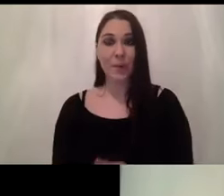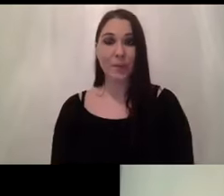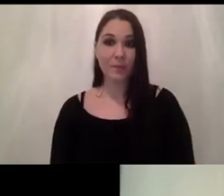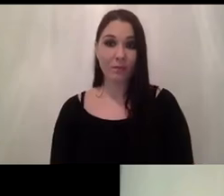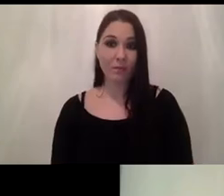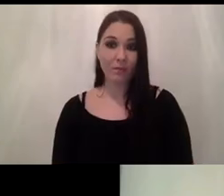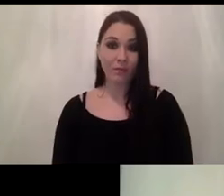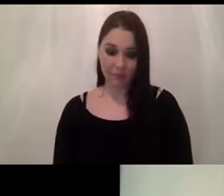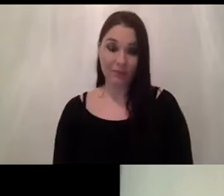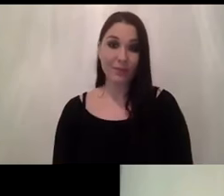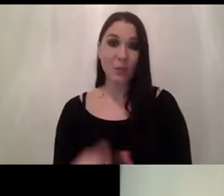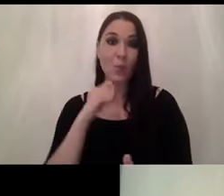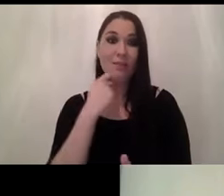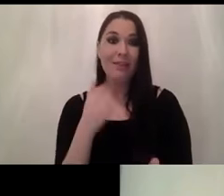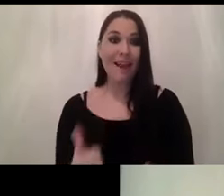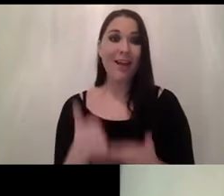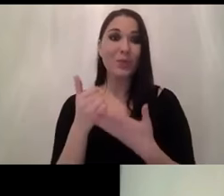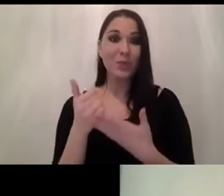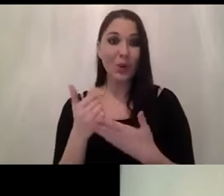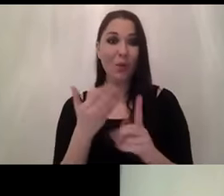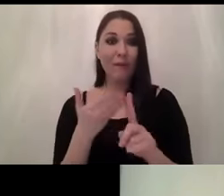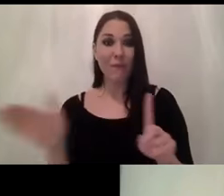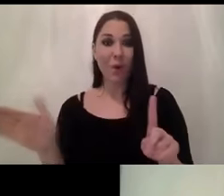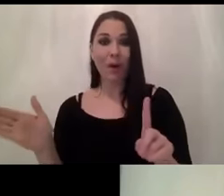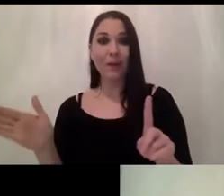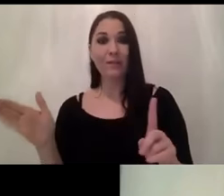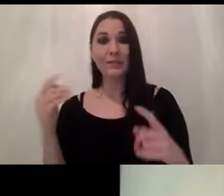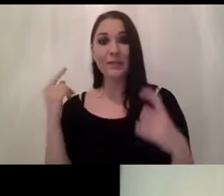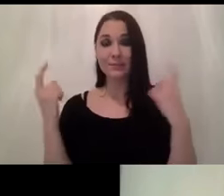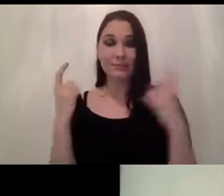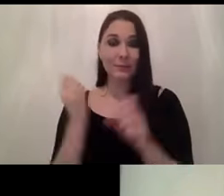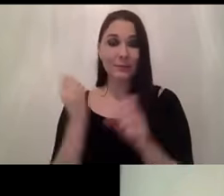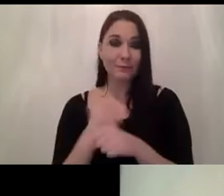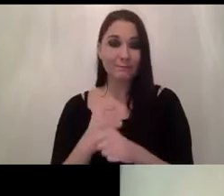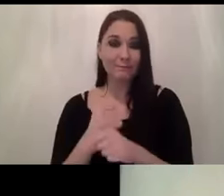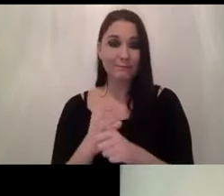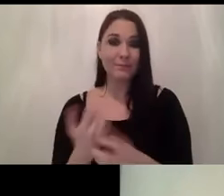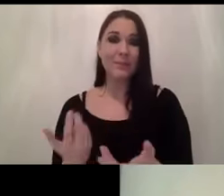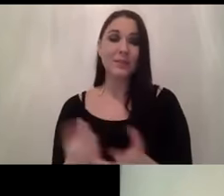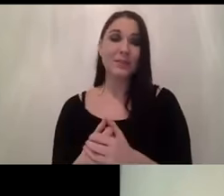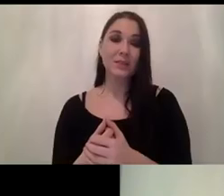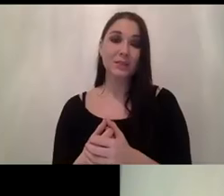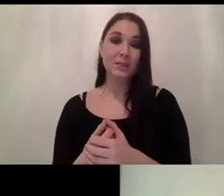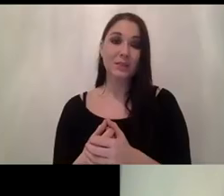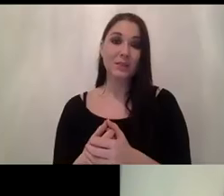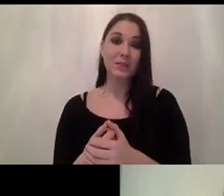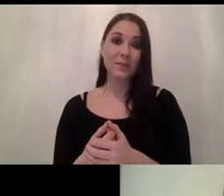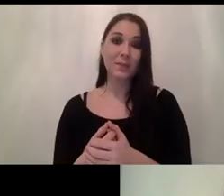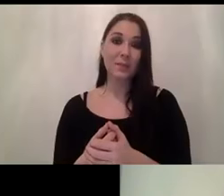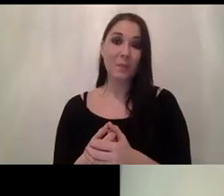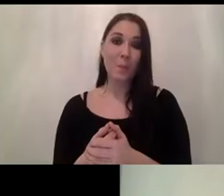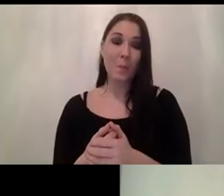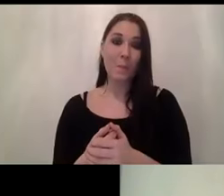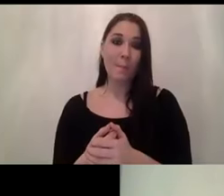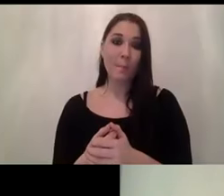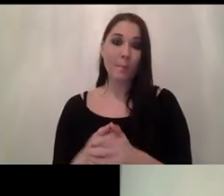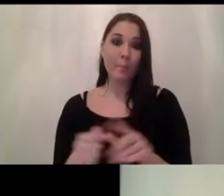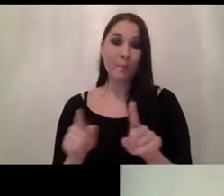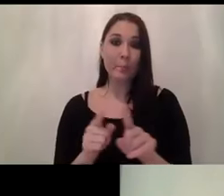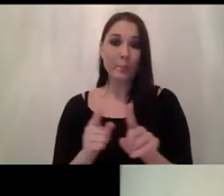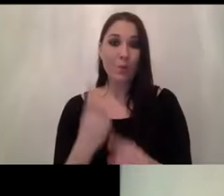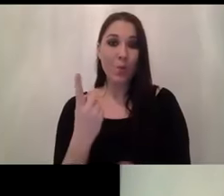help you a lot and will avoid a lot of headaches. So and actually there was also another question I saw